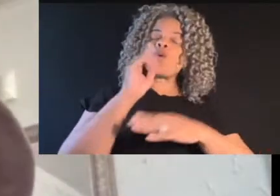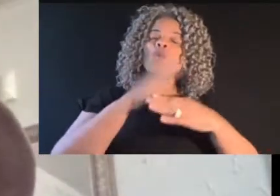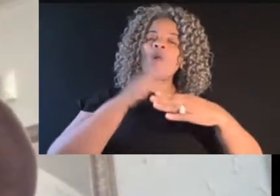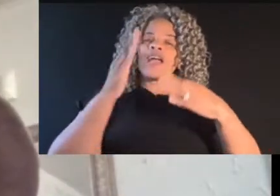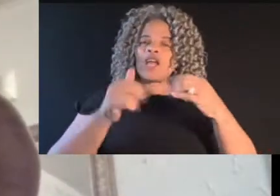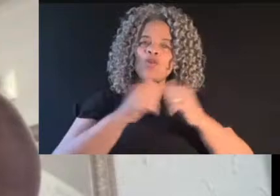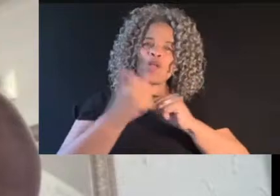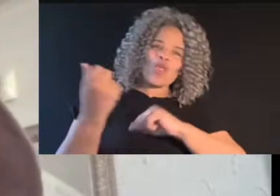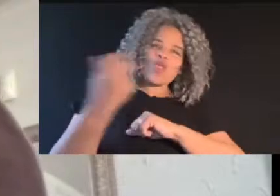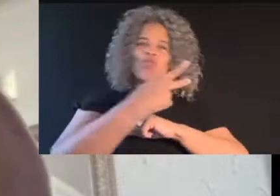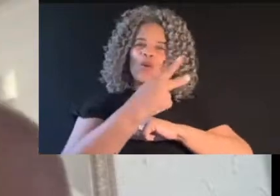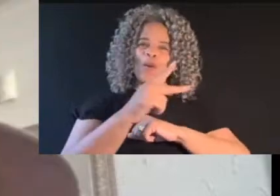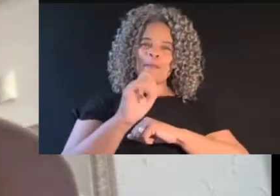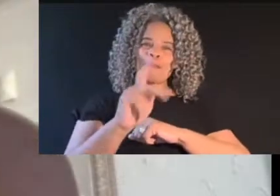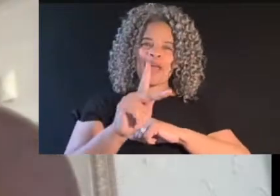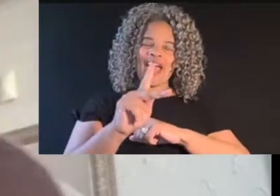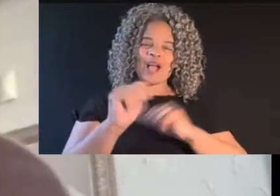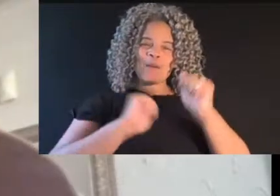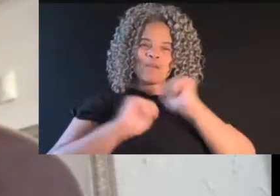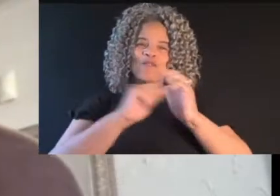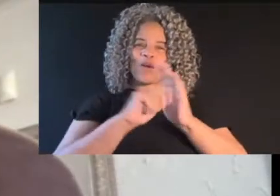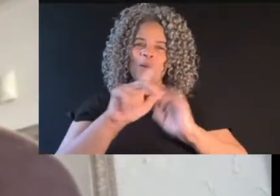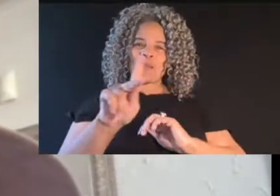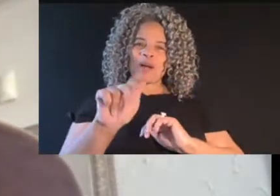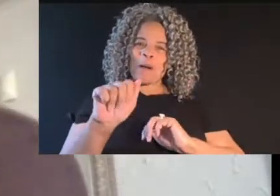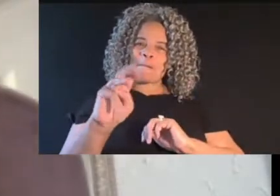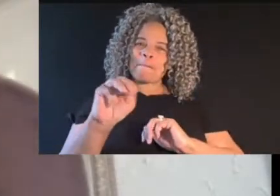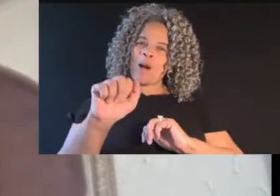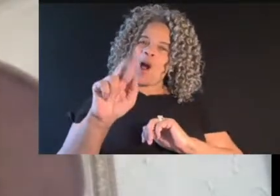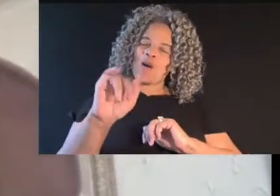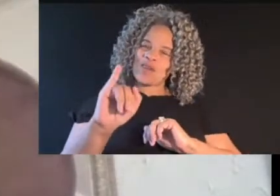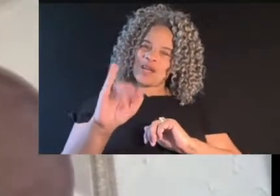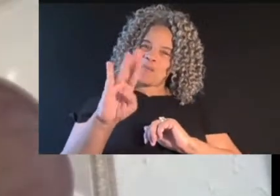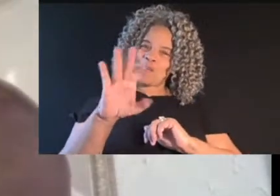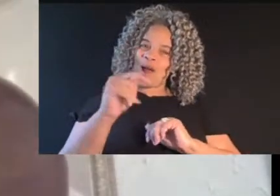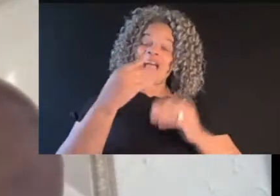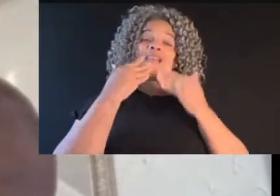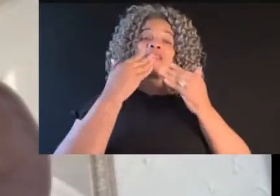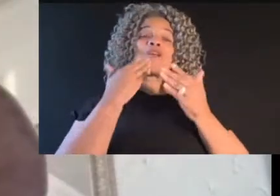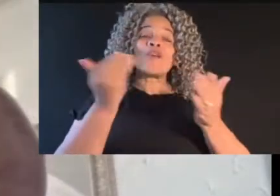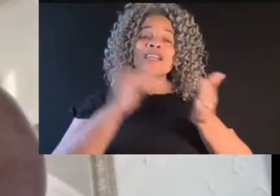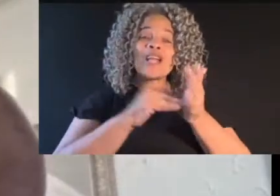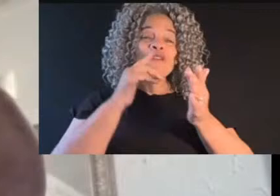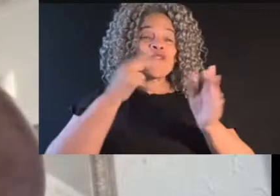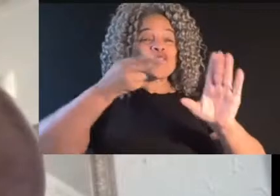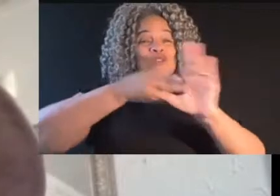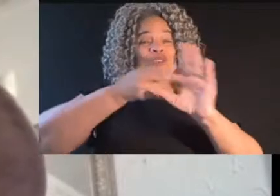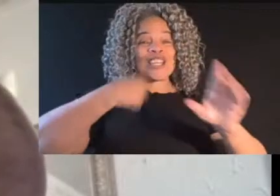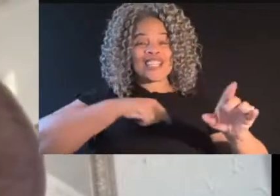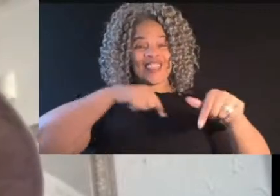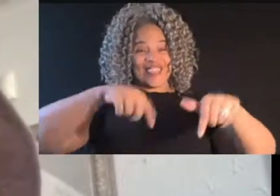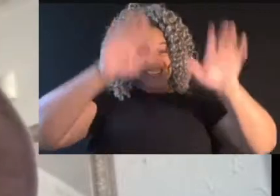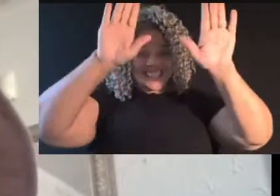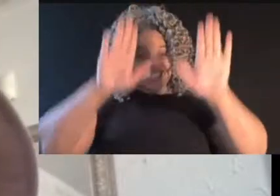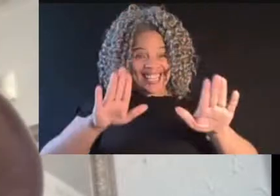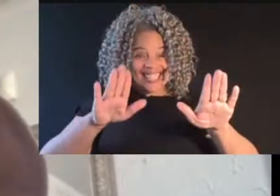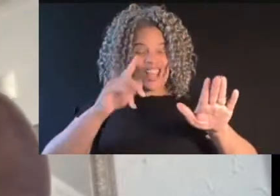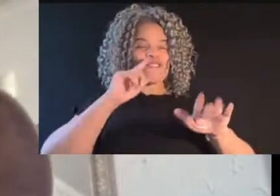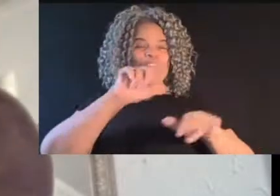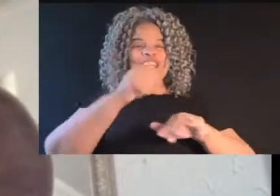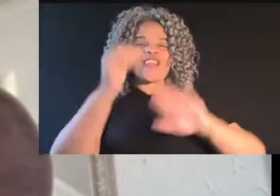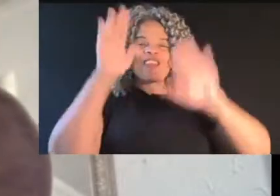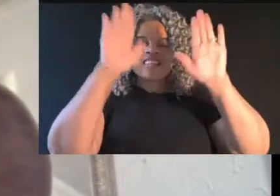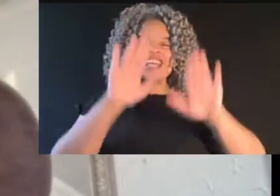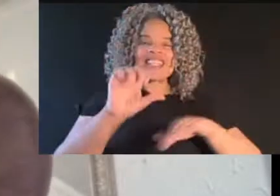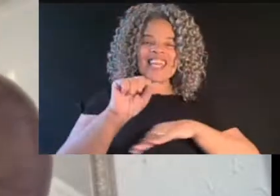throwback performance from Kamari, Bright. Thank you again for joining us this Sunday for another Sunday